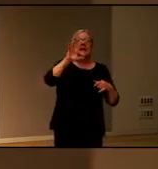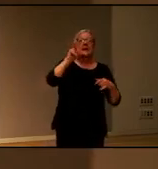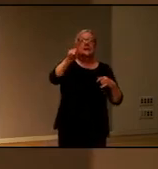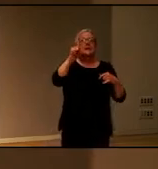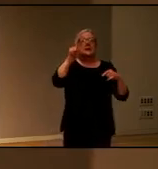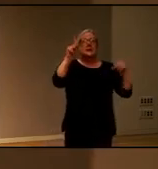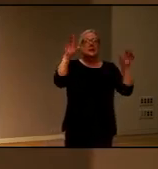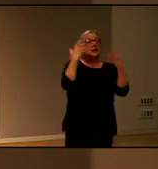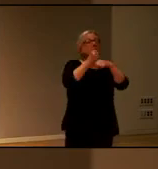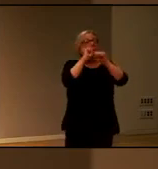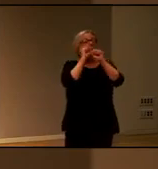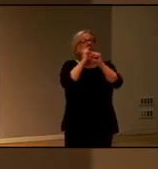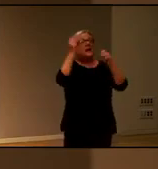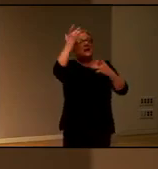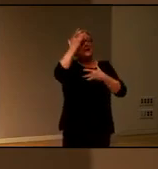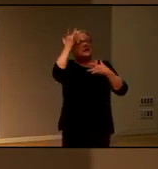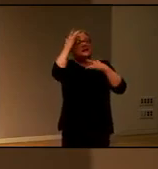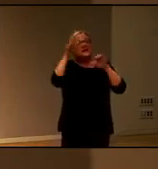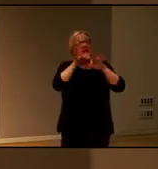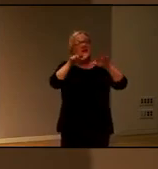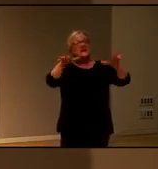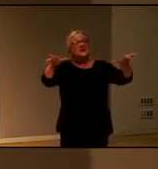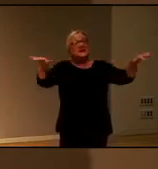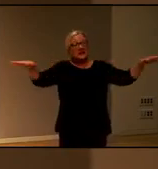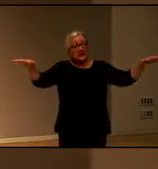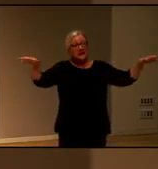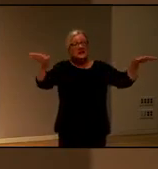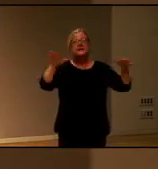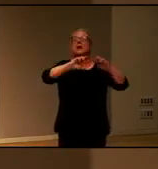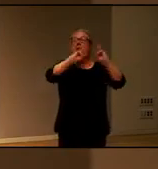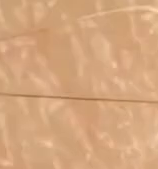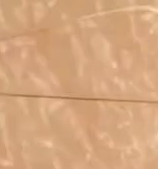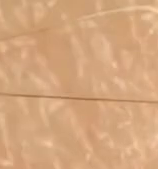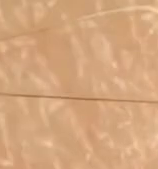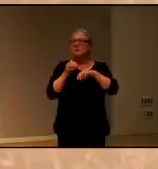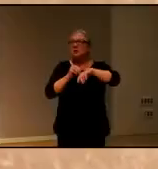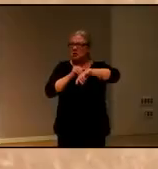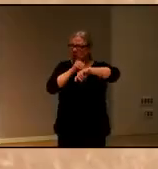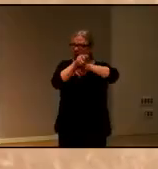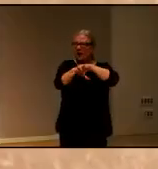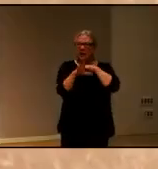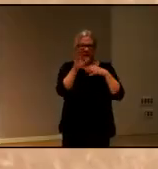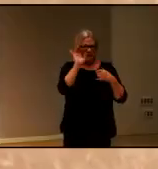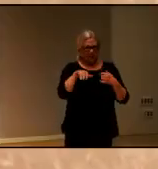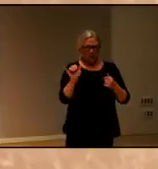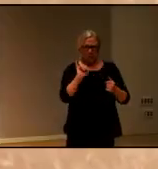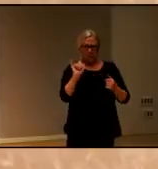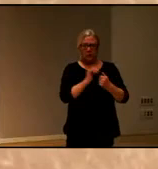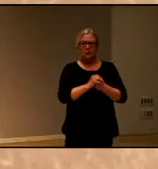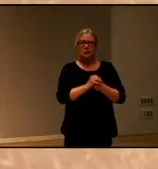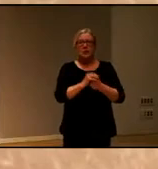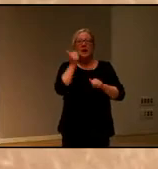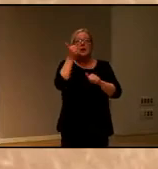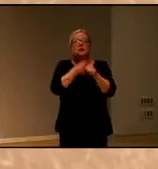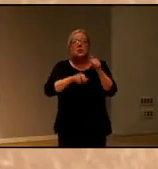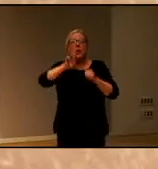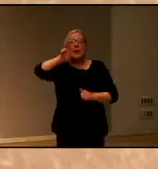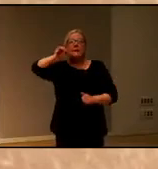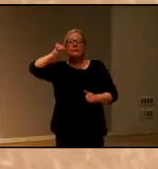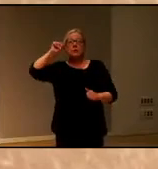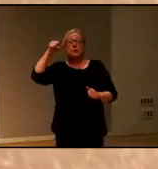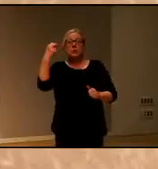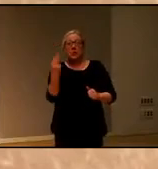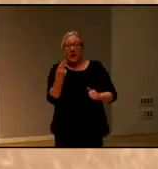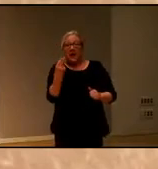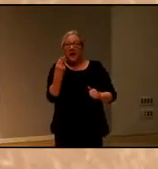not experienced them or experienced them significantly. So now, every rash, unless you have a tick's head sticking in here